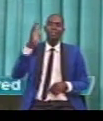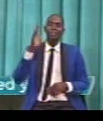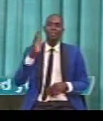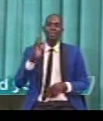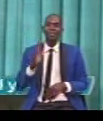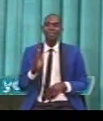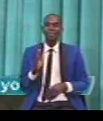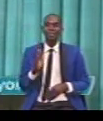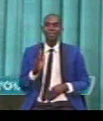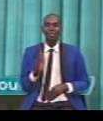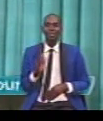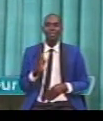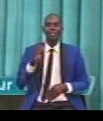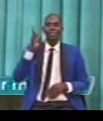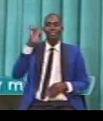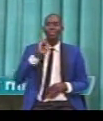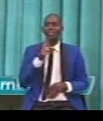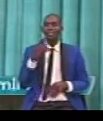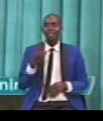walking God.